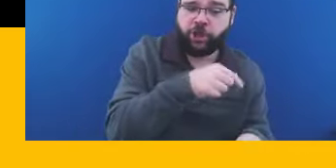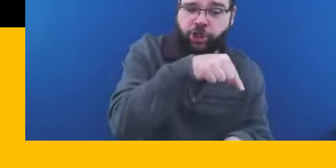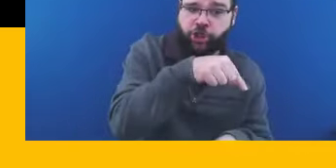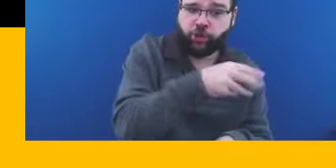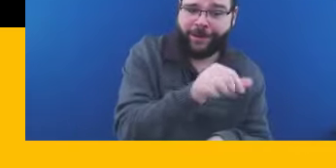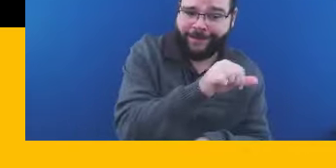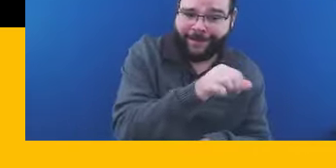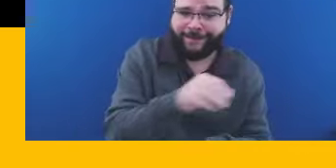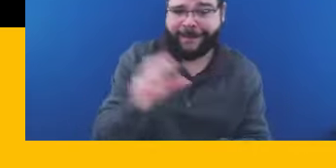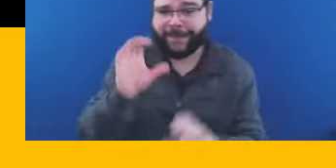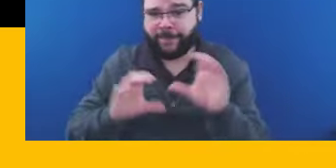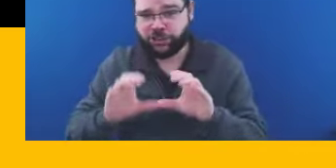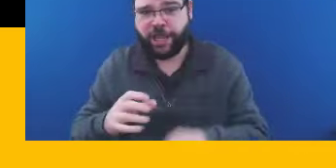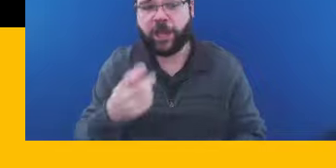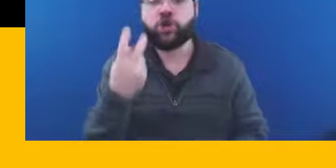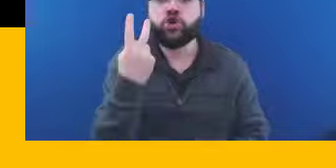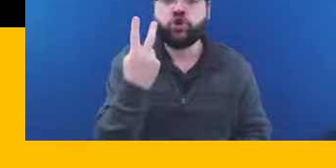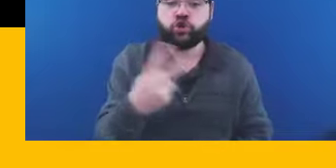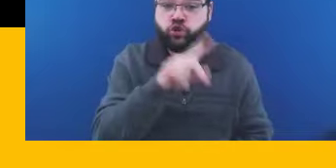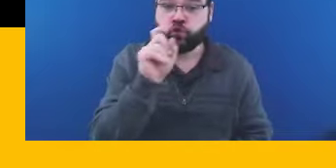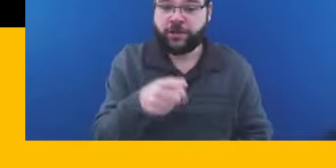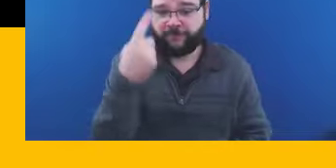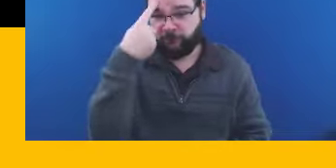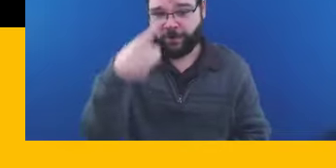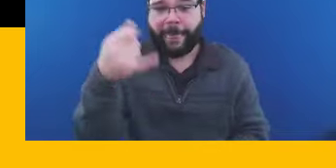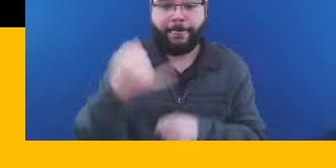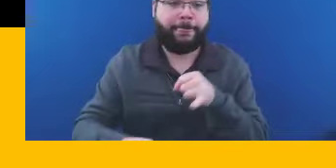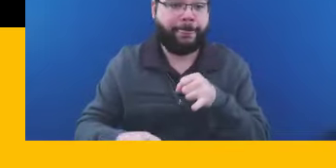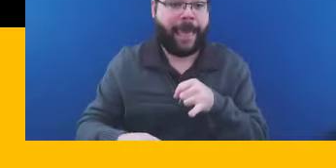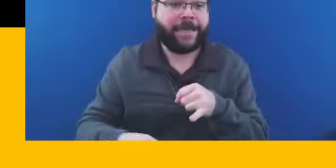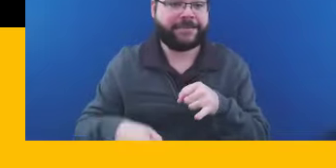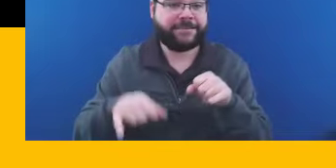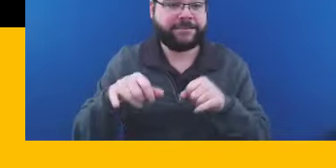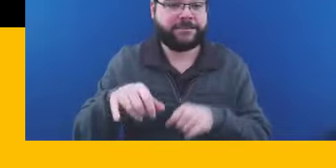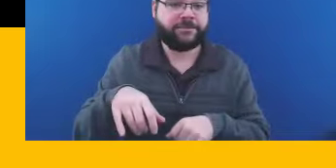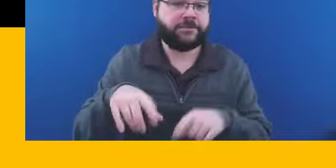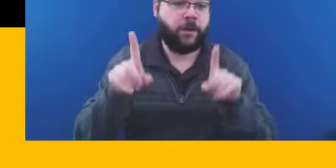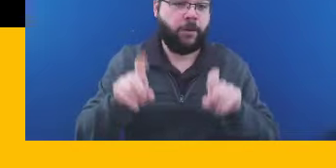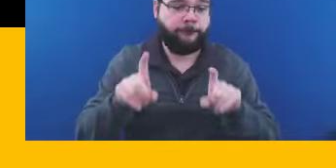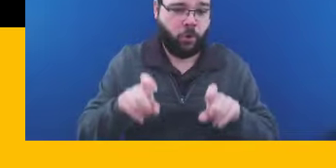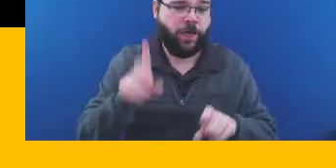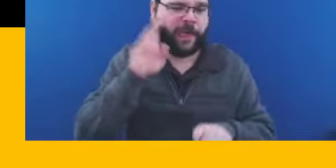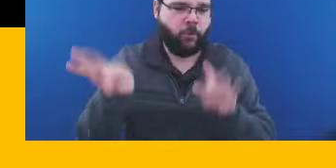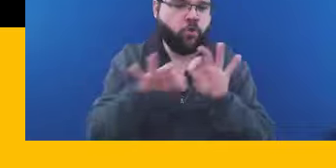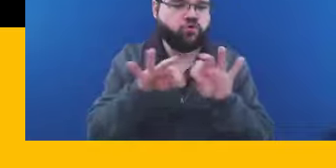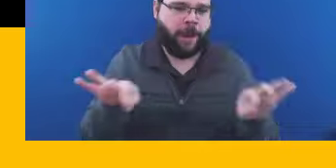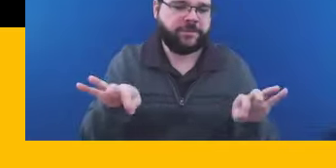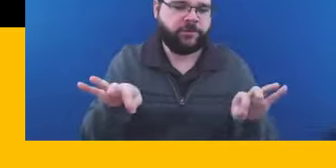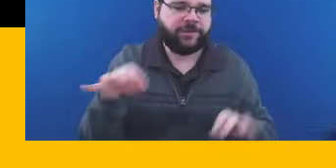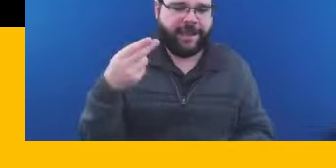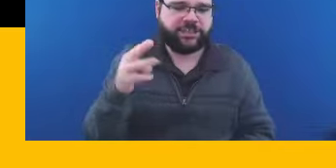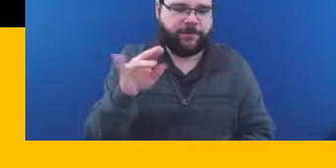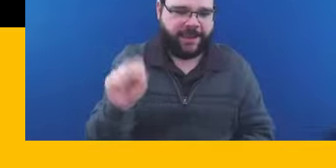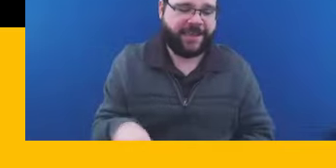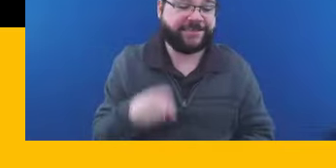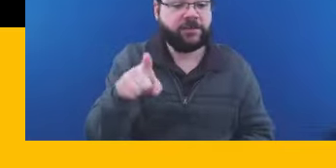do two questions in the last poll, and I will kind of rein us in with the last section of HMIS. So we have this poll